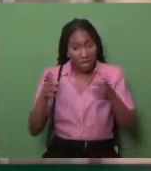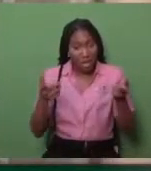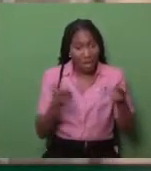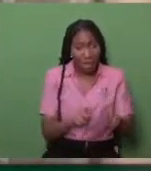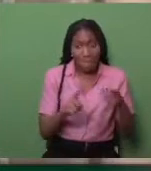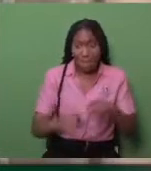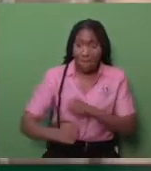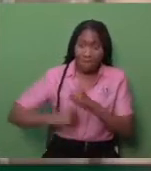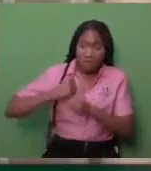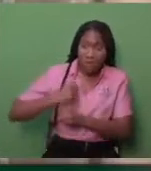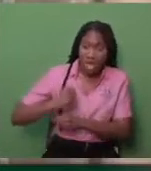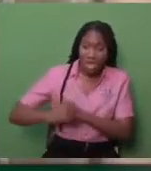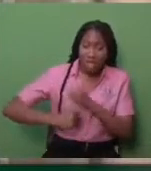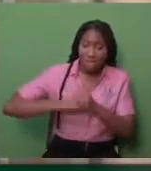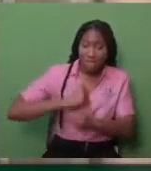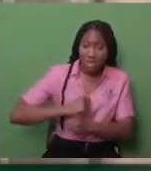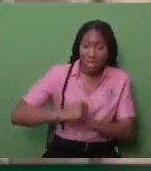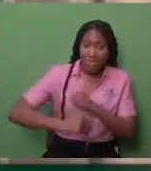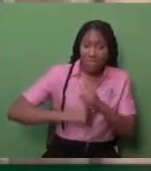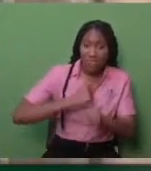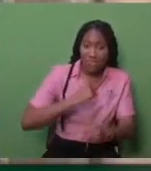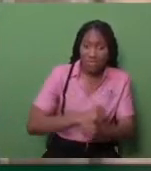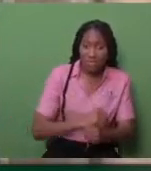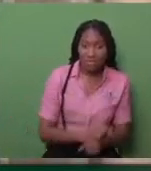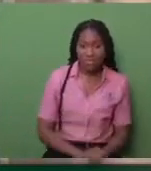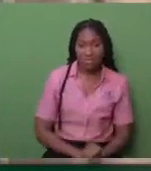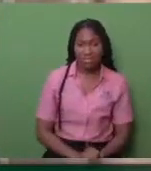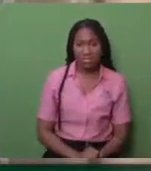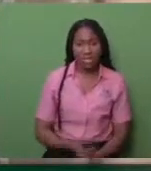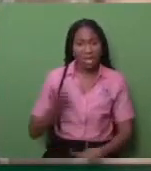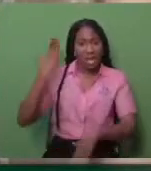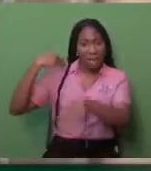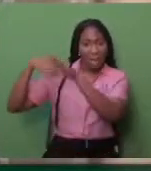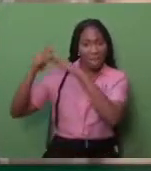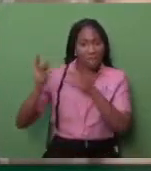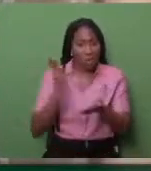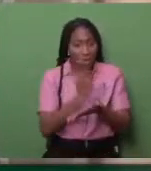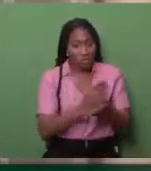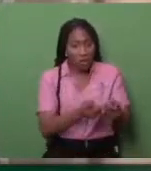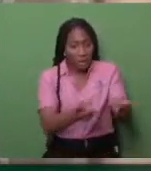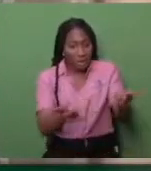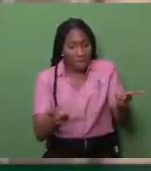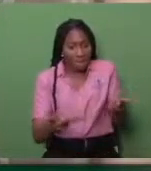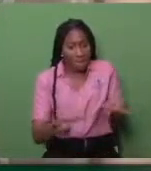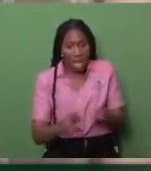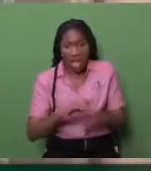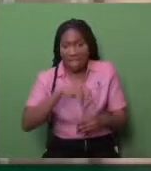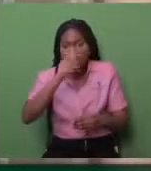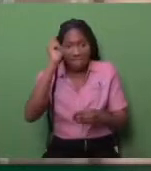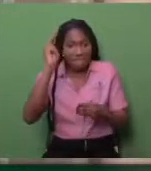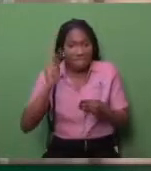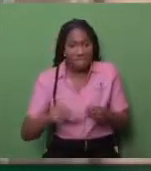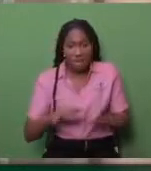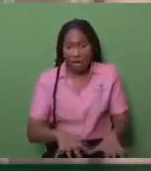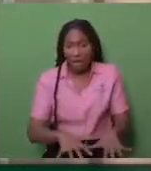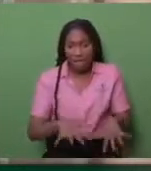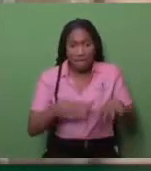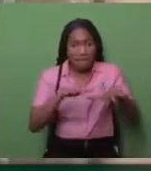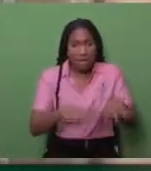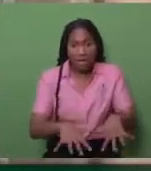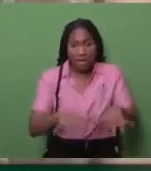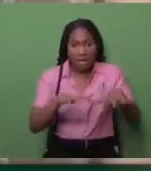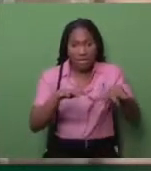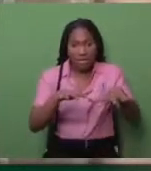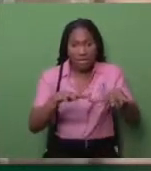into areas that traditionally never flooded. And so we were alligators in the murky lagoon. That's where the flooding was,